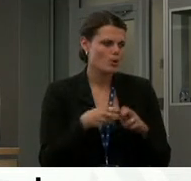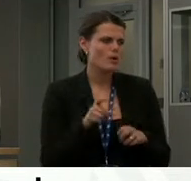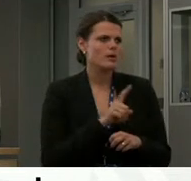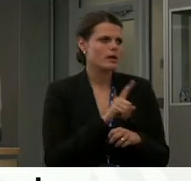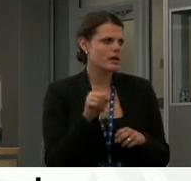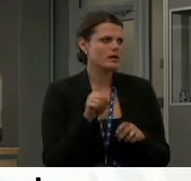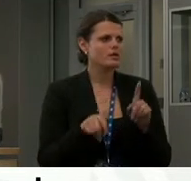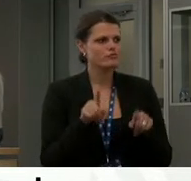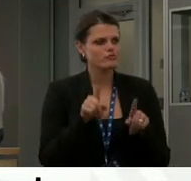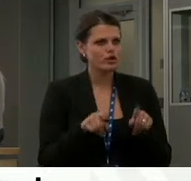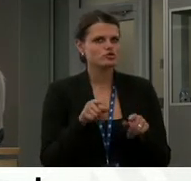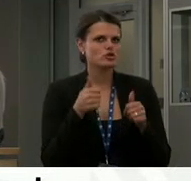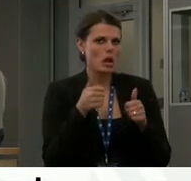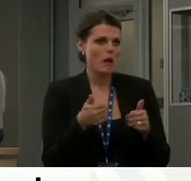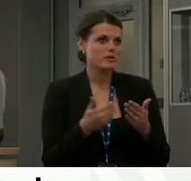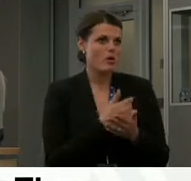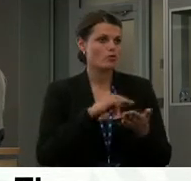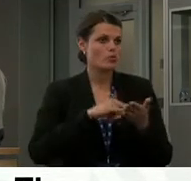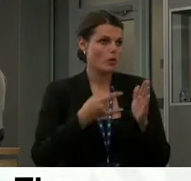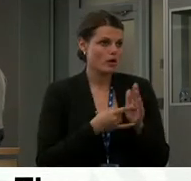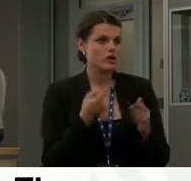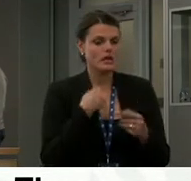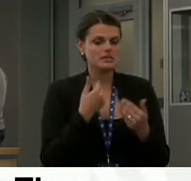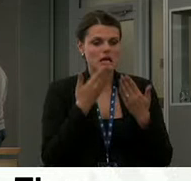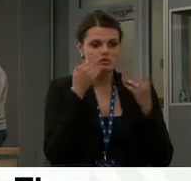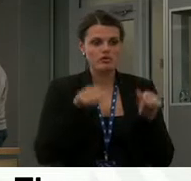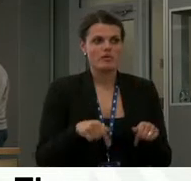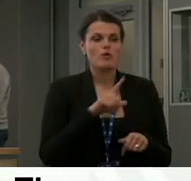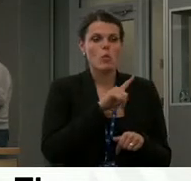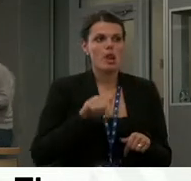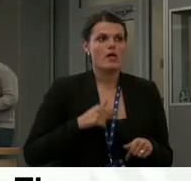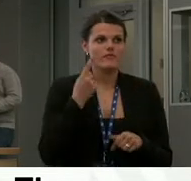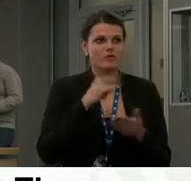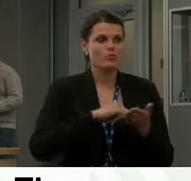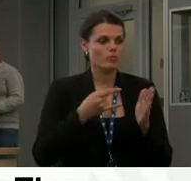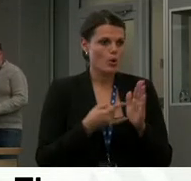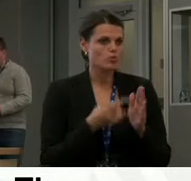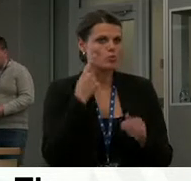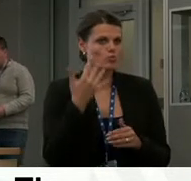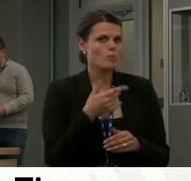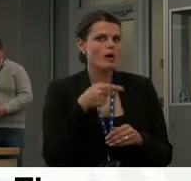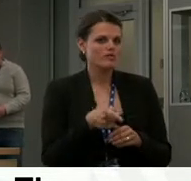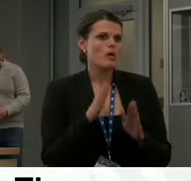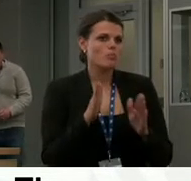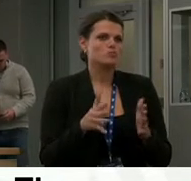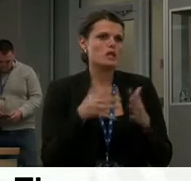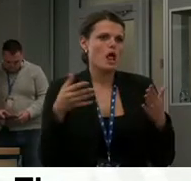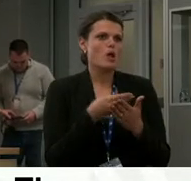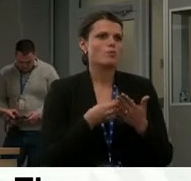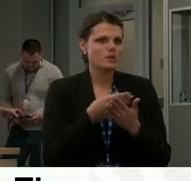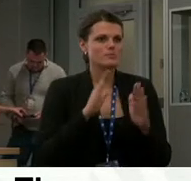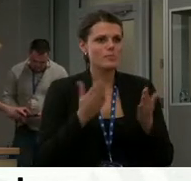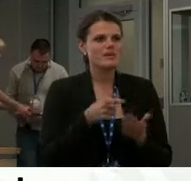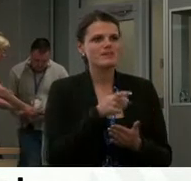some promising pilot projects, including one in Latvia, which I've read about, and I think that these will play an important role, but they